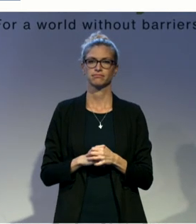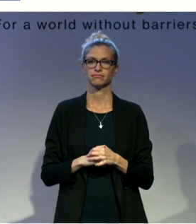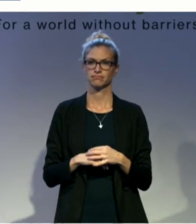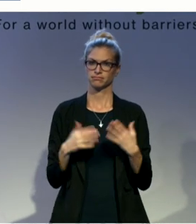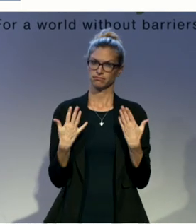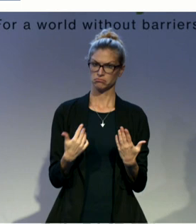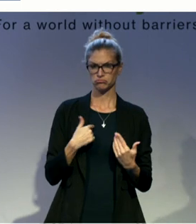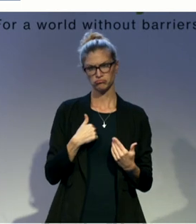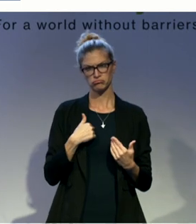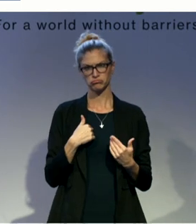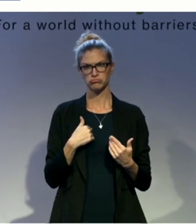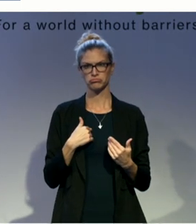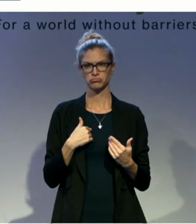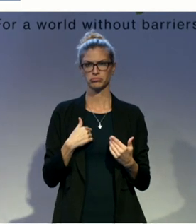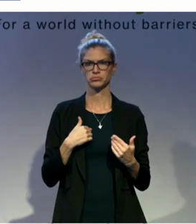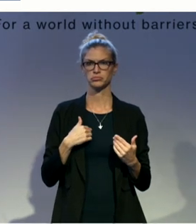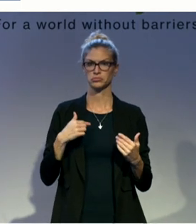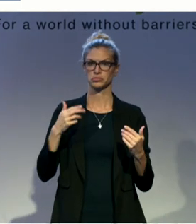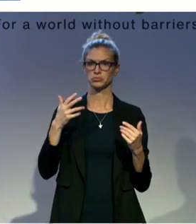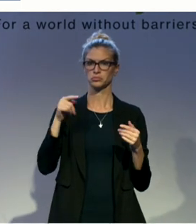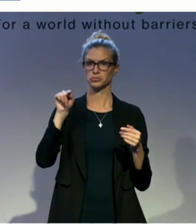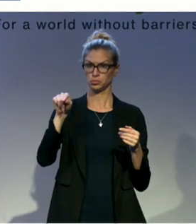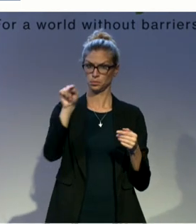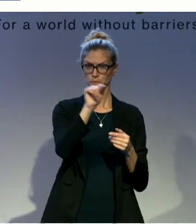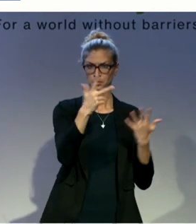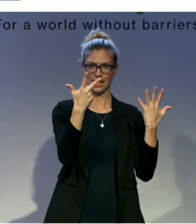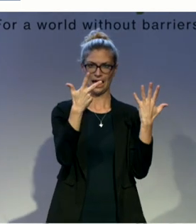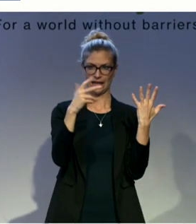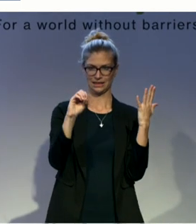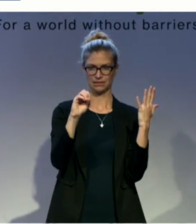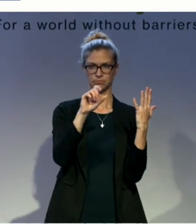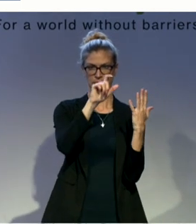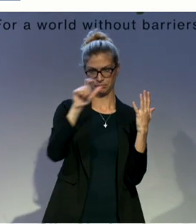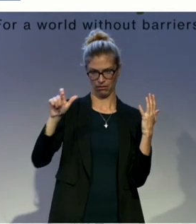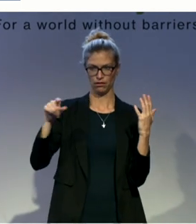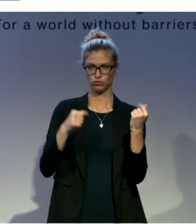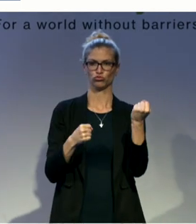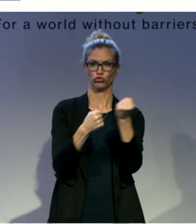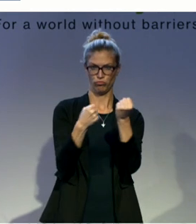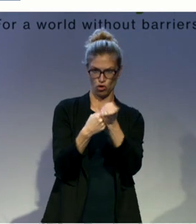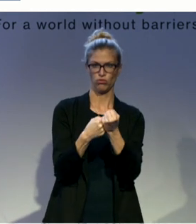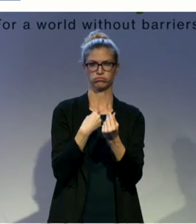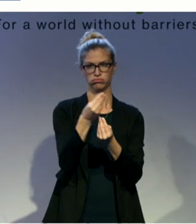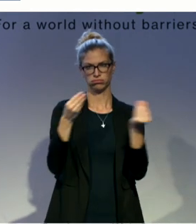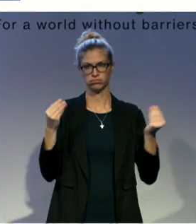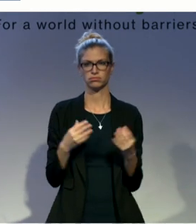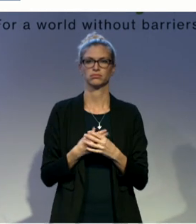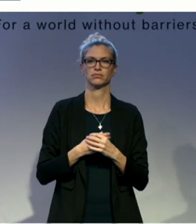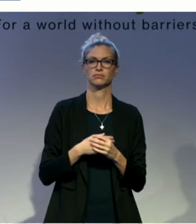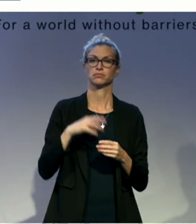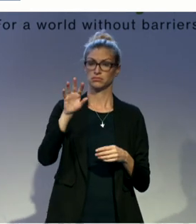there are 80 people within that support in 25 houses in 8 local